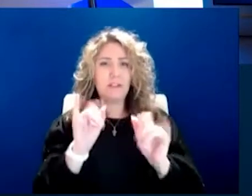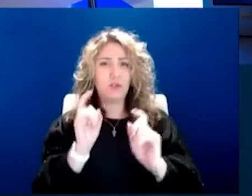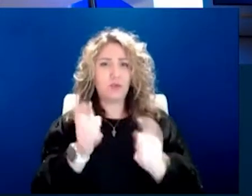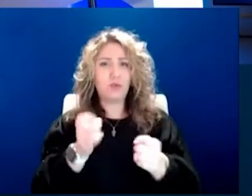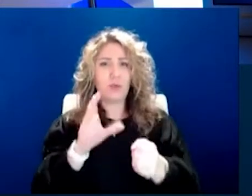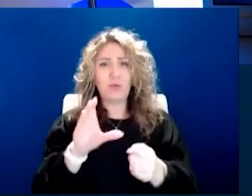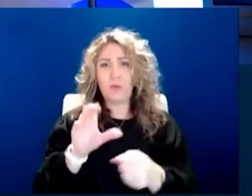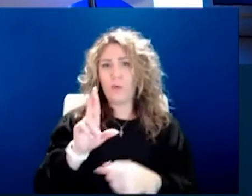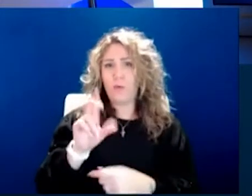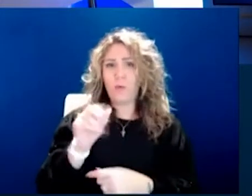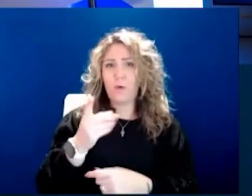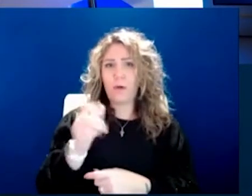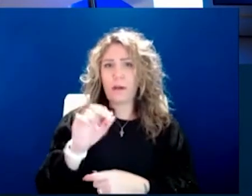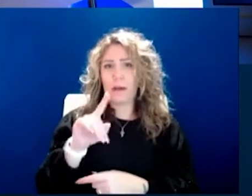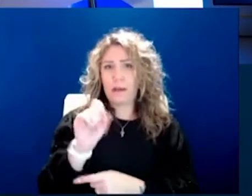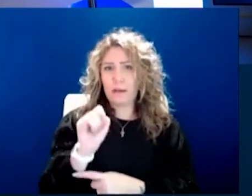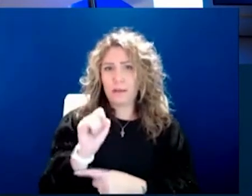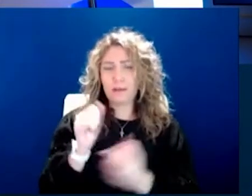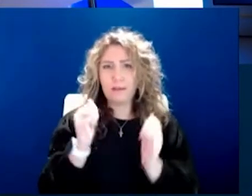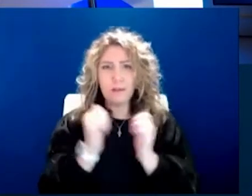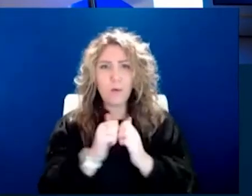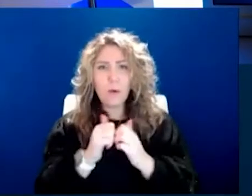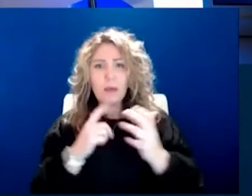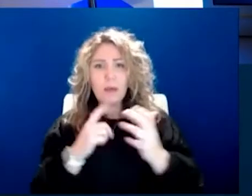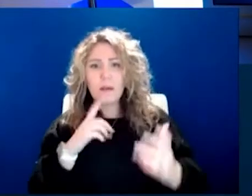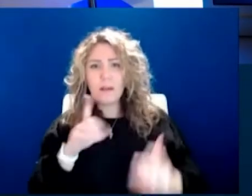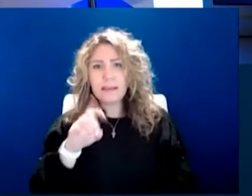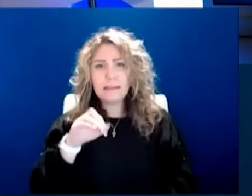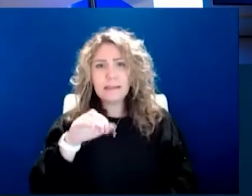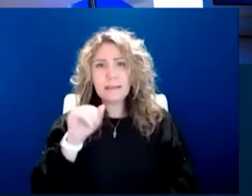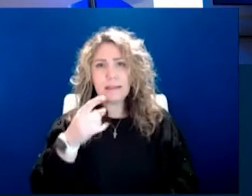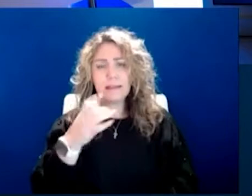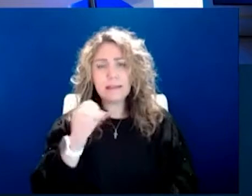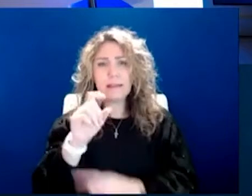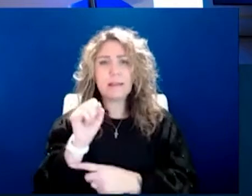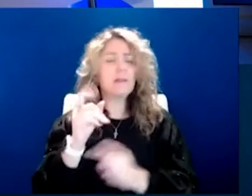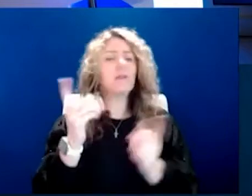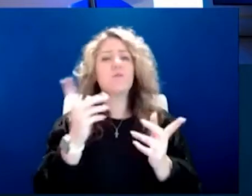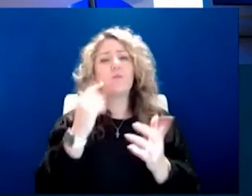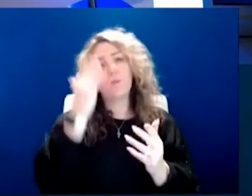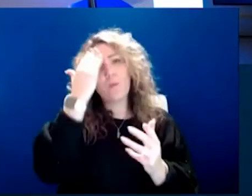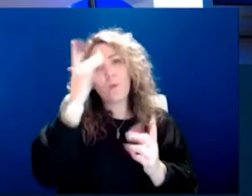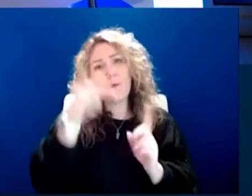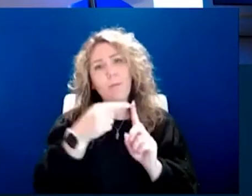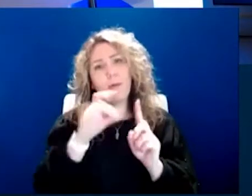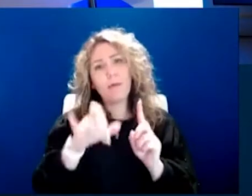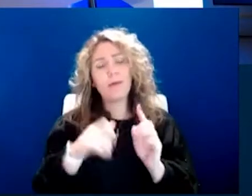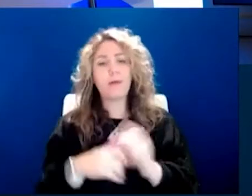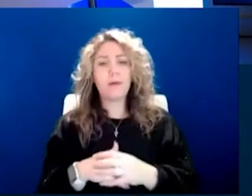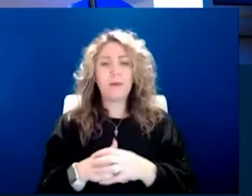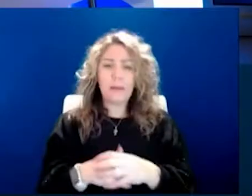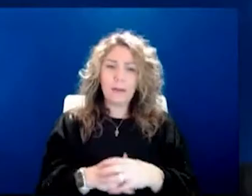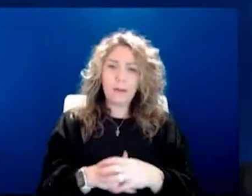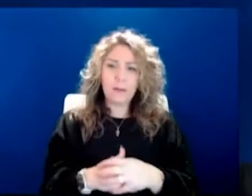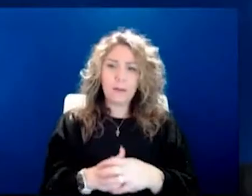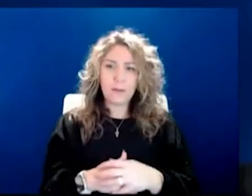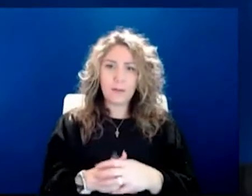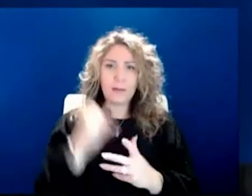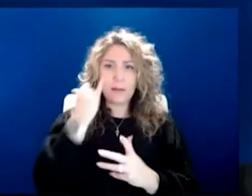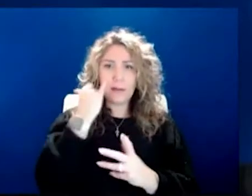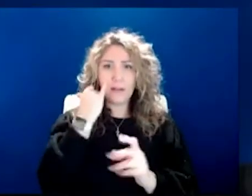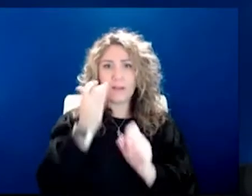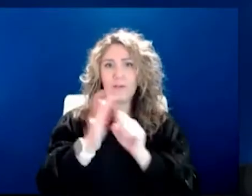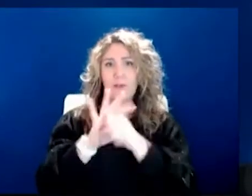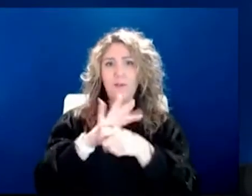organ donation with the decedents. Tell us what you know about that. From what I know, if you are COVID positive, you cannot